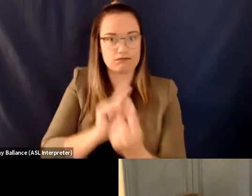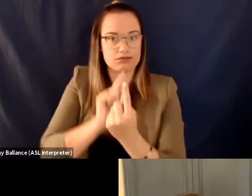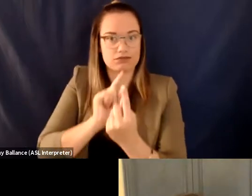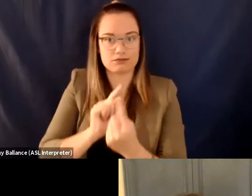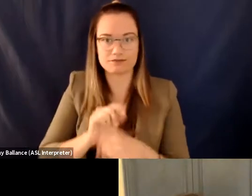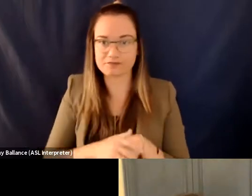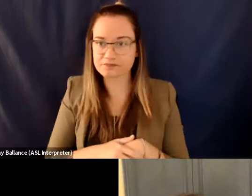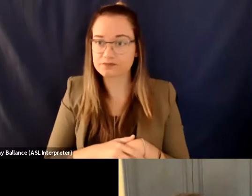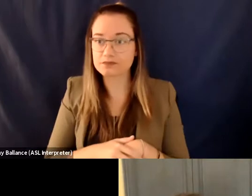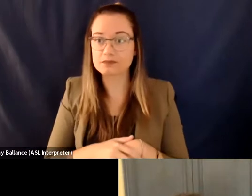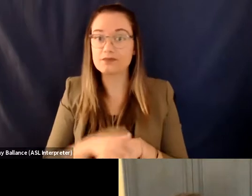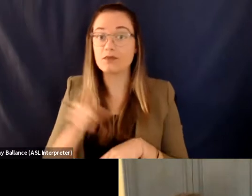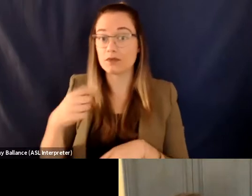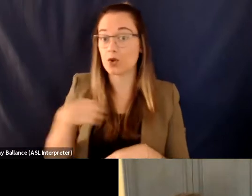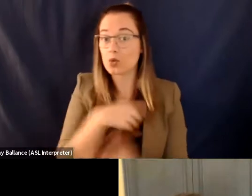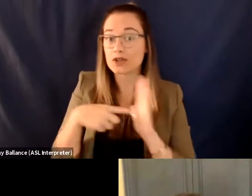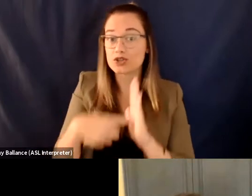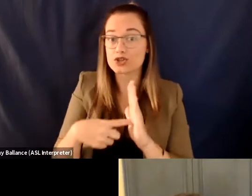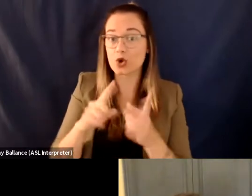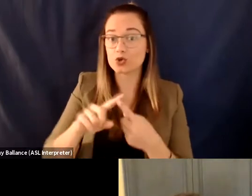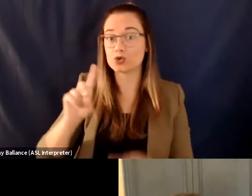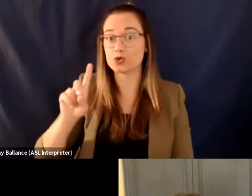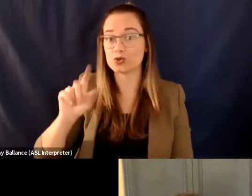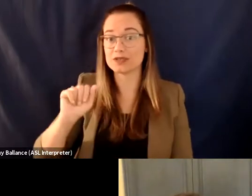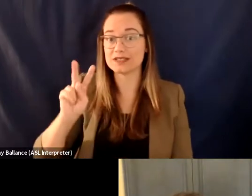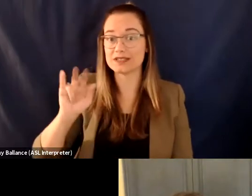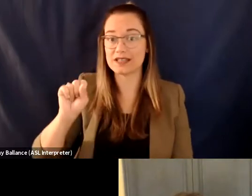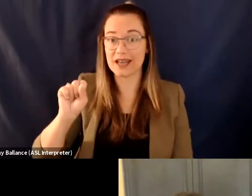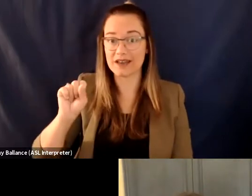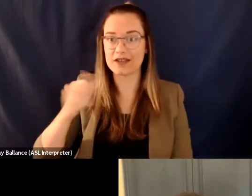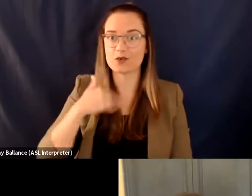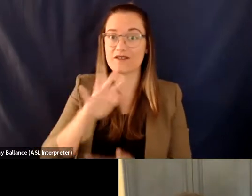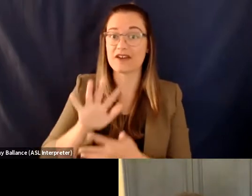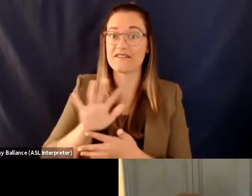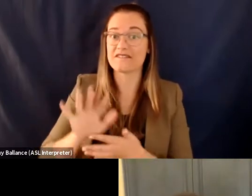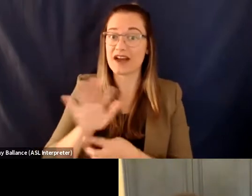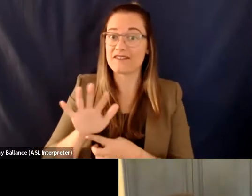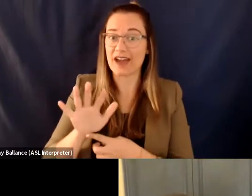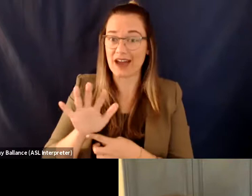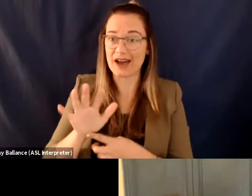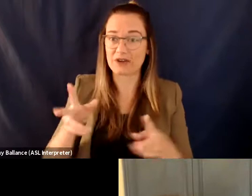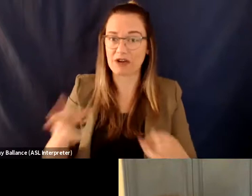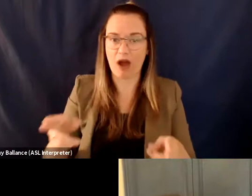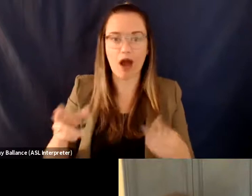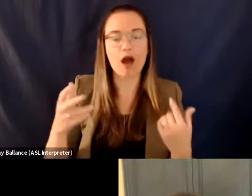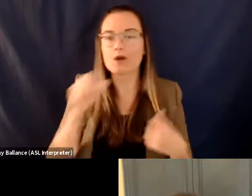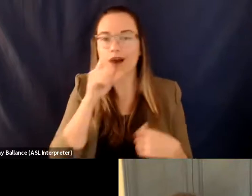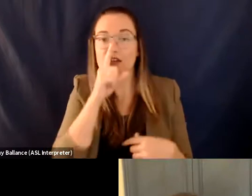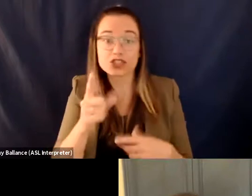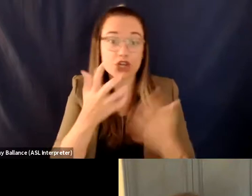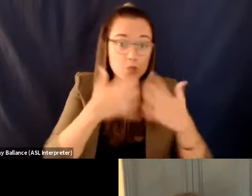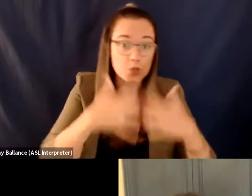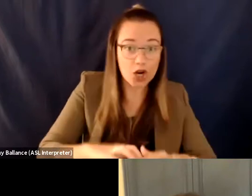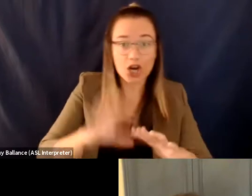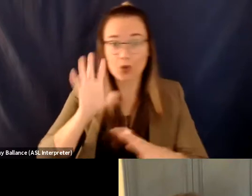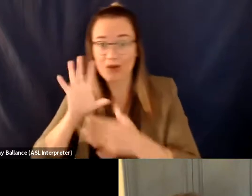to Davis and Concordia. We had a 5-hour cut, and we weren't sure, you know, is this gonna work? Are people gonna connect with this,